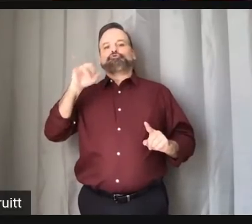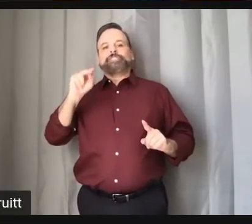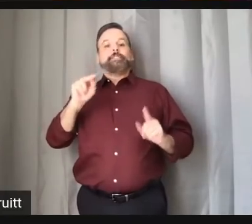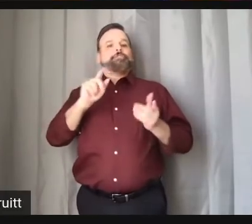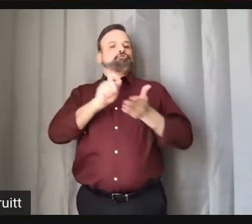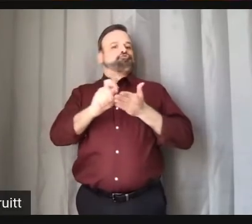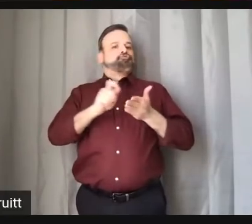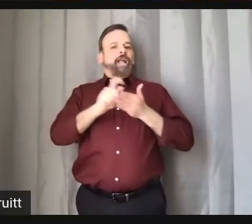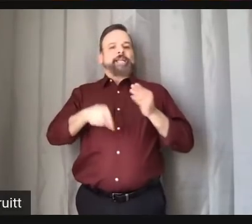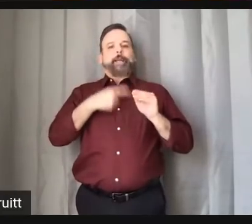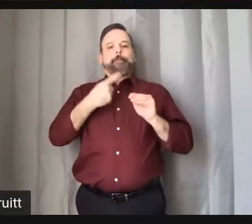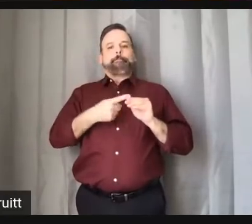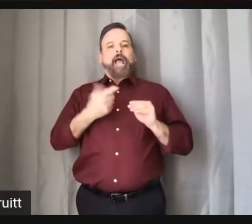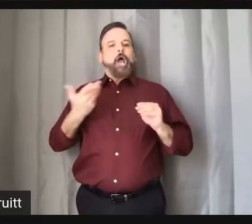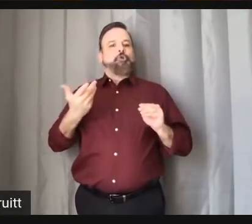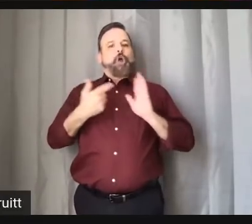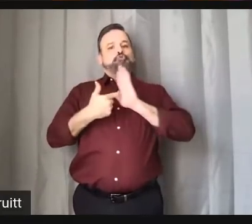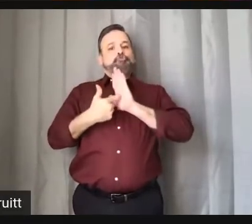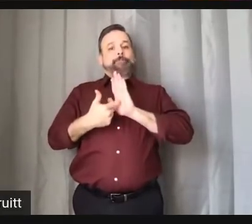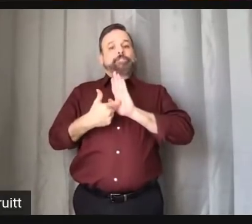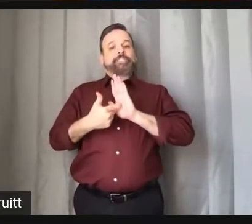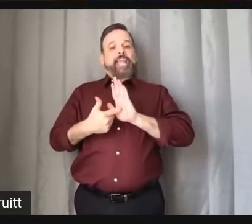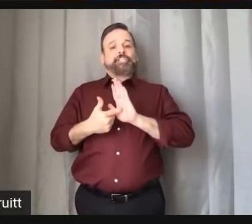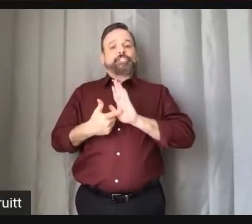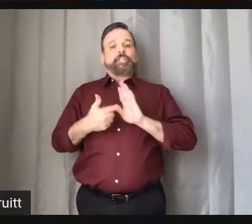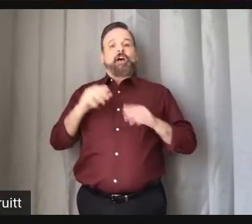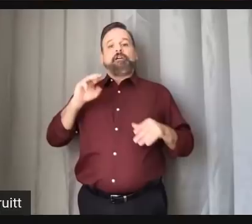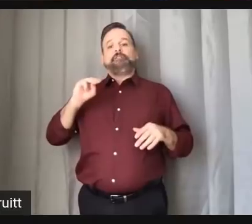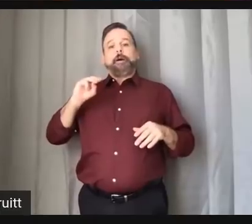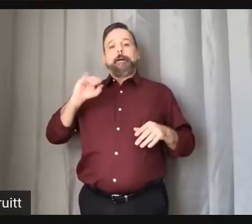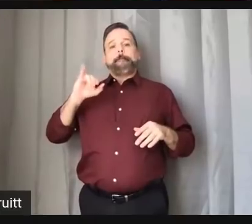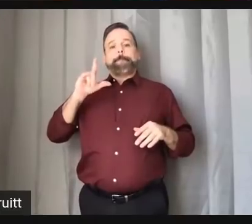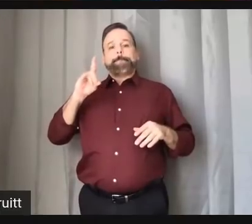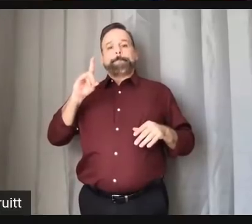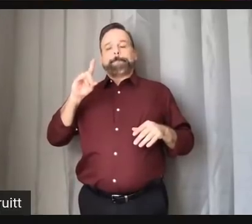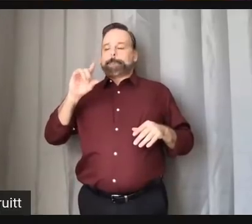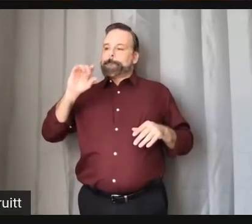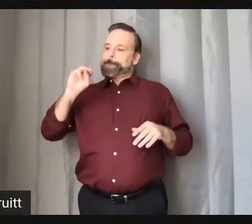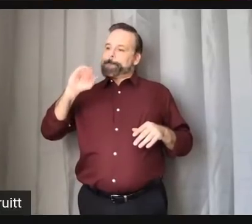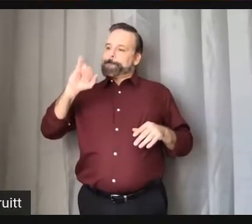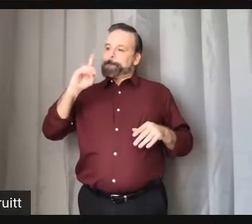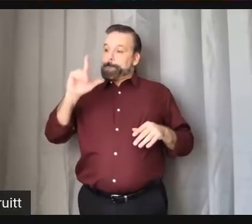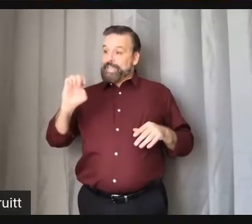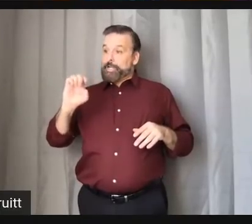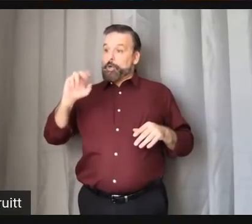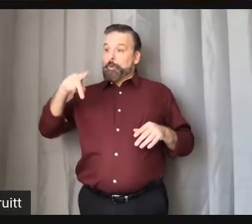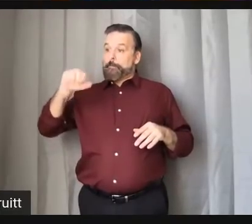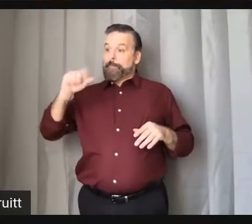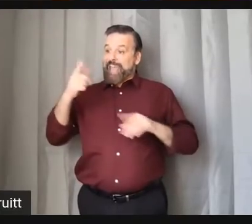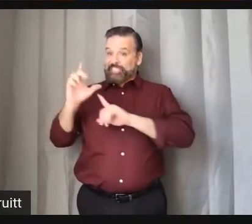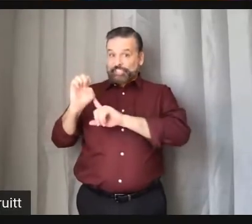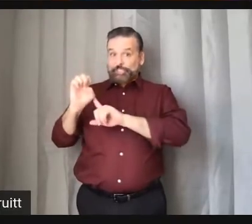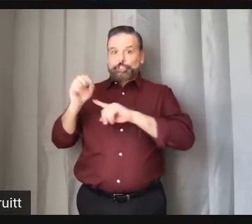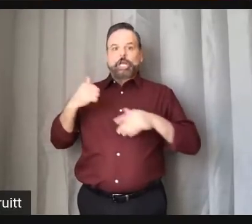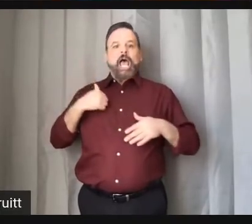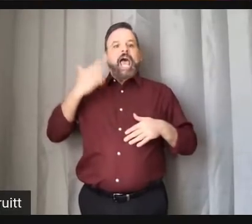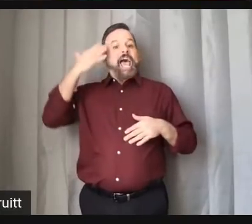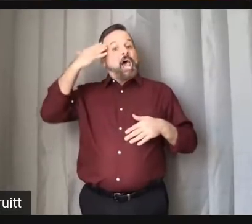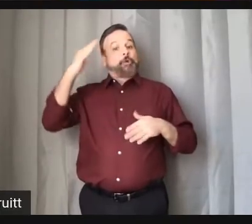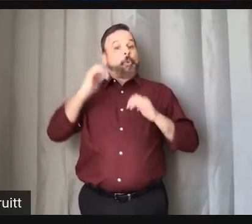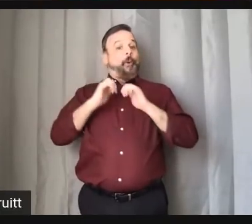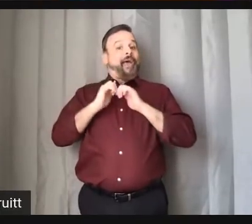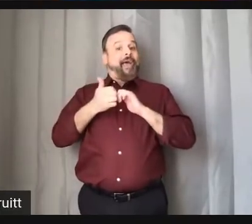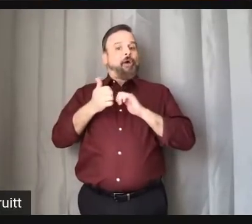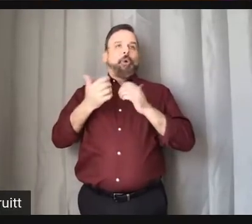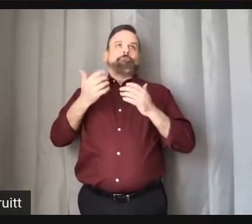something, a representation of the Middle Passage, which I don't know how it